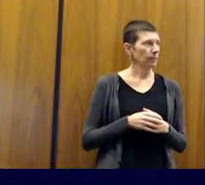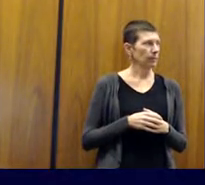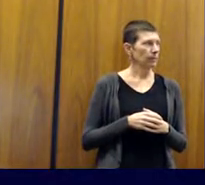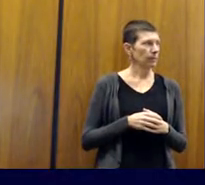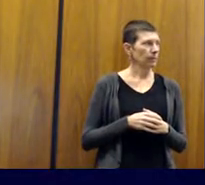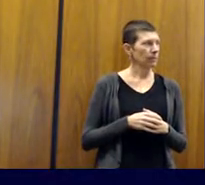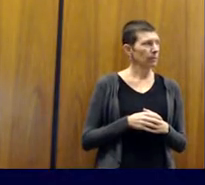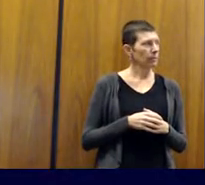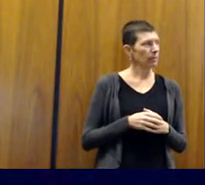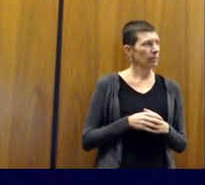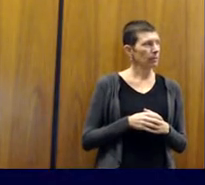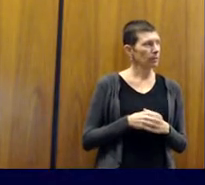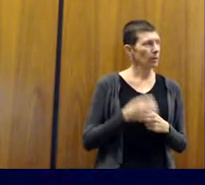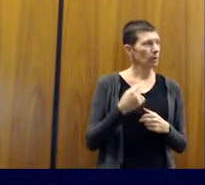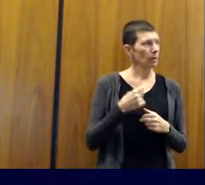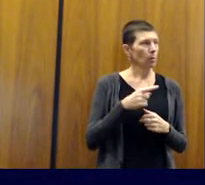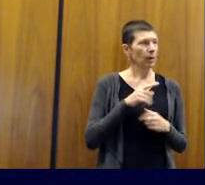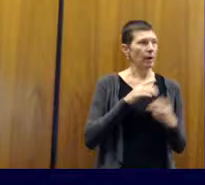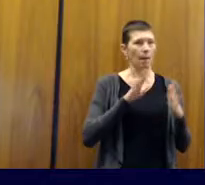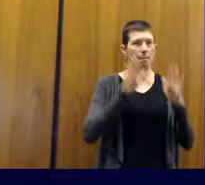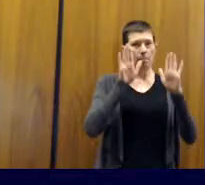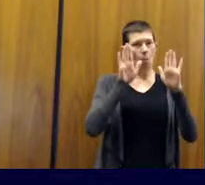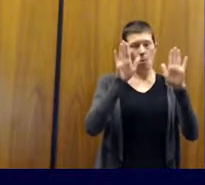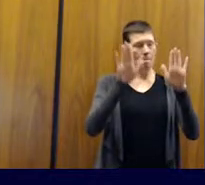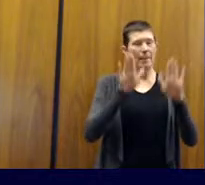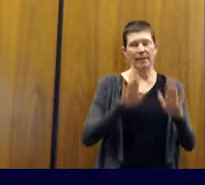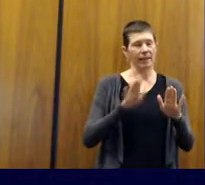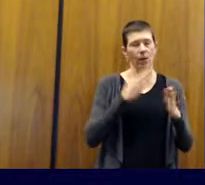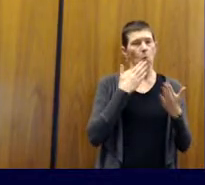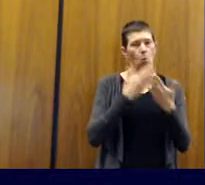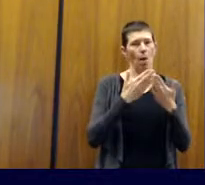What an amazingly well-done resolution.